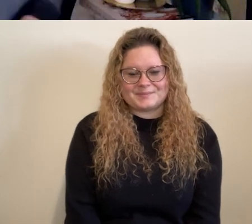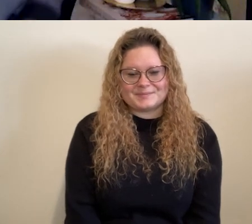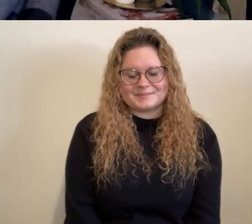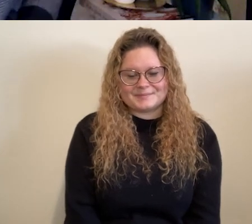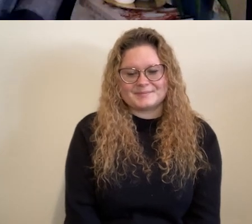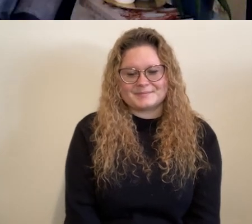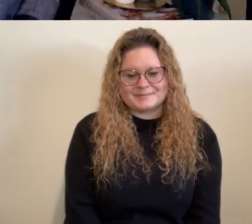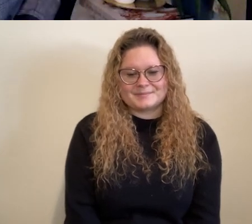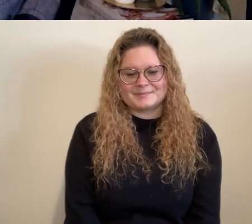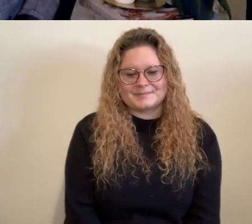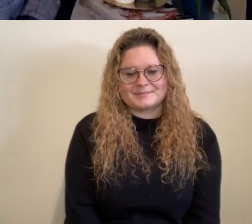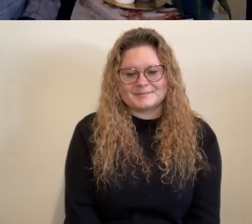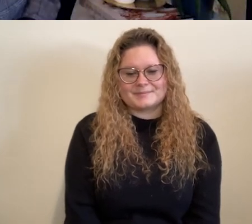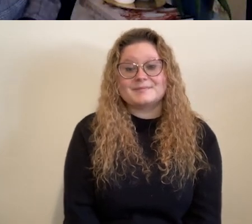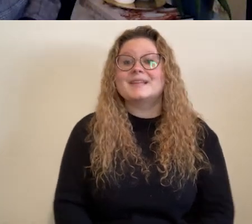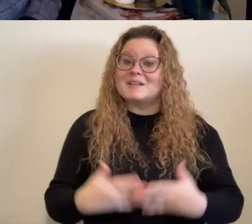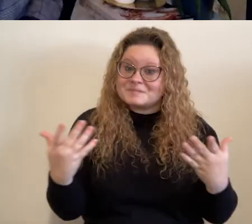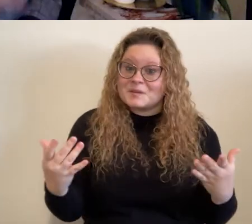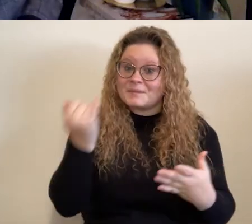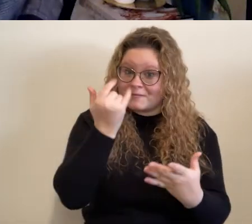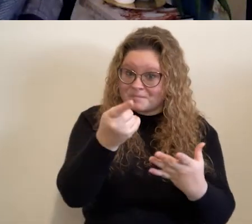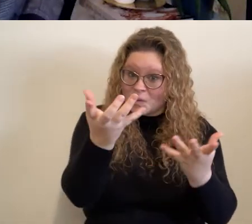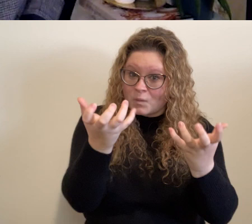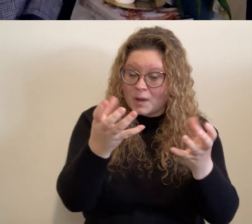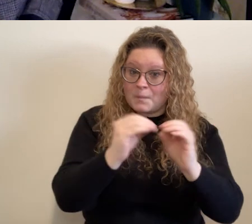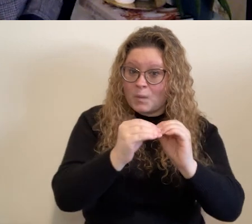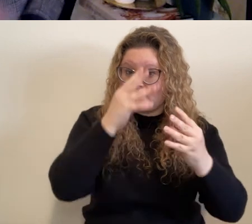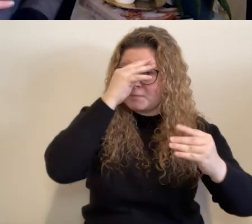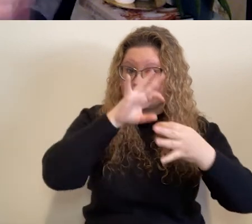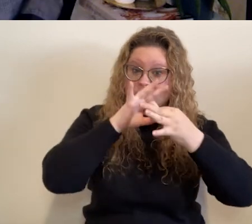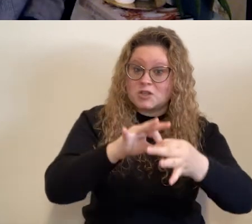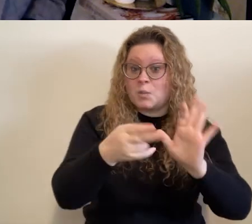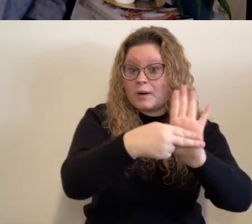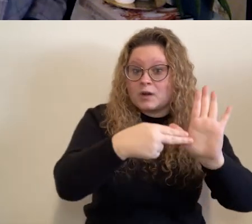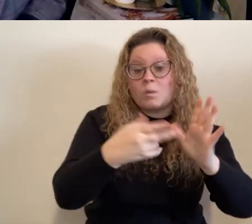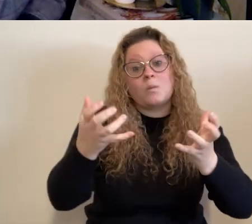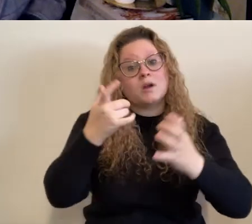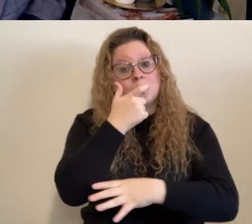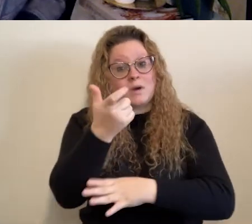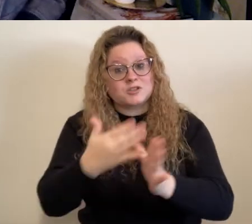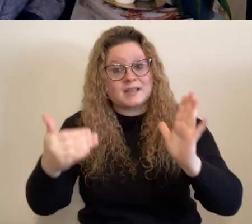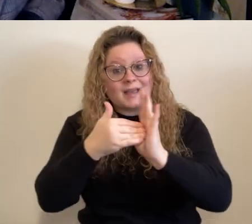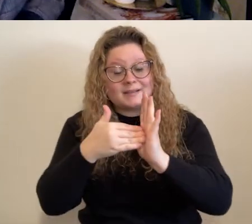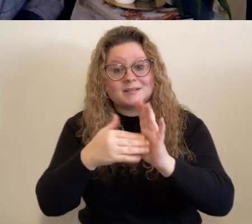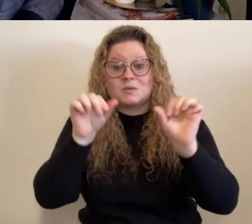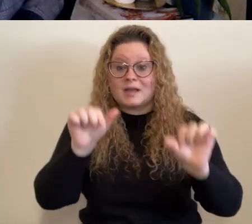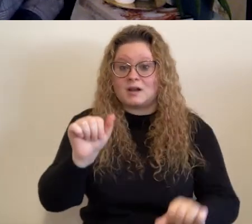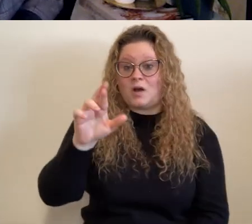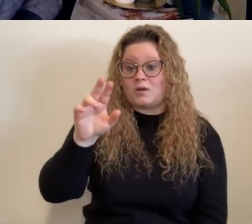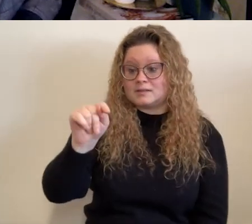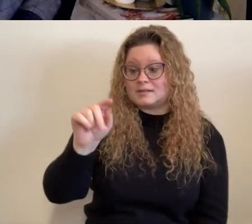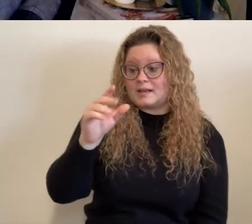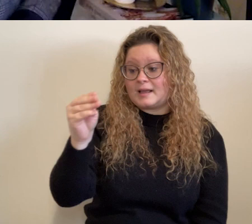So everybody, if you want any more information about branding, or you would like to watch this again, you can go to our Arts and Access